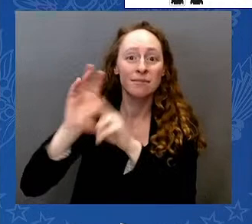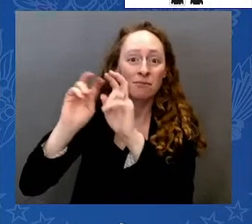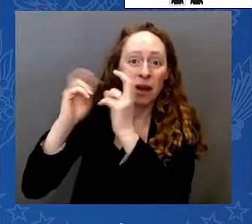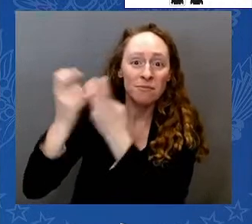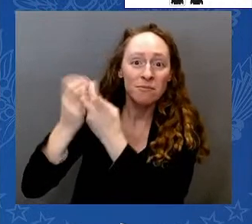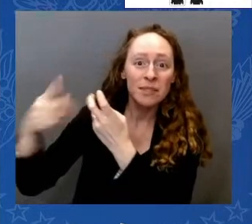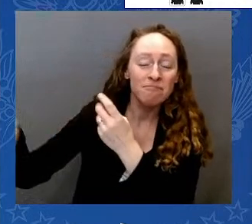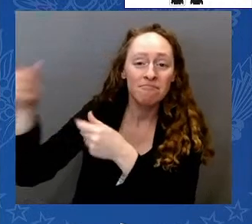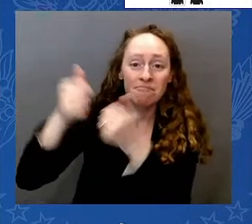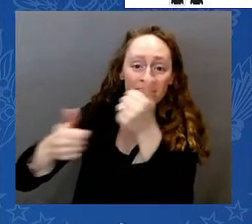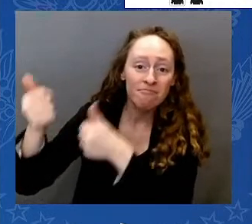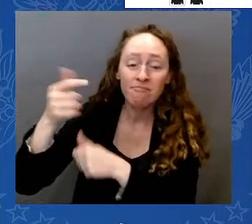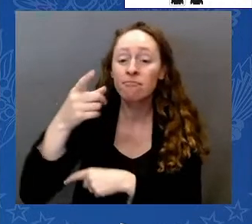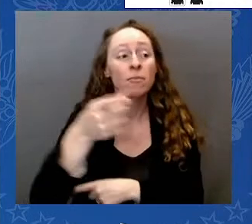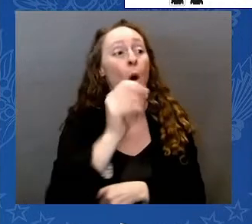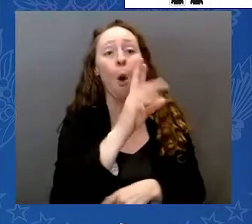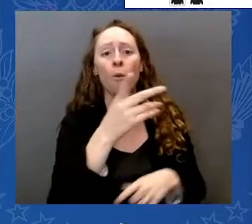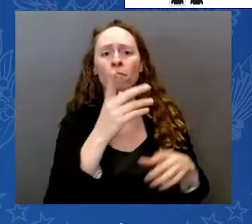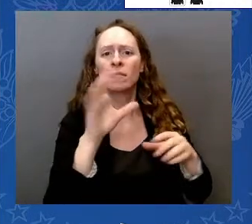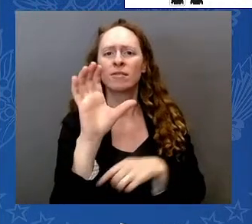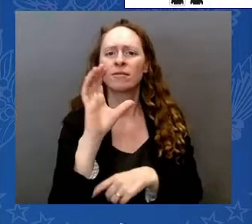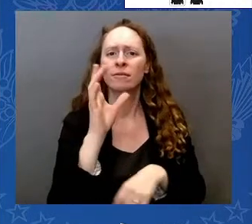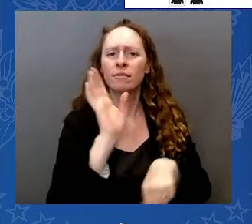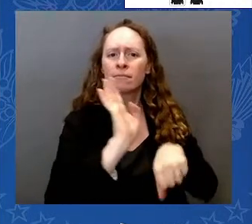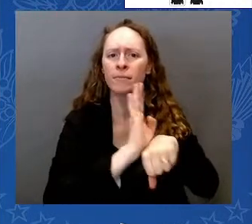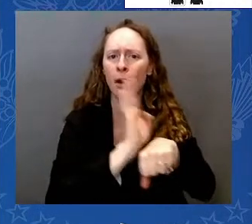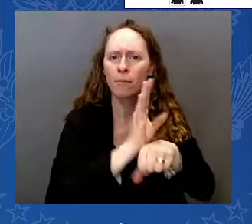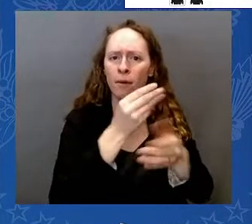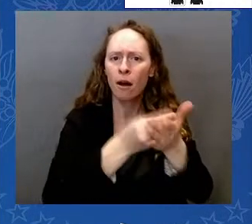is because you're the single best workers